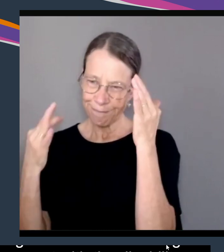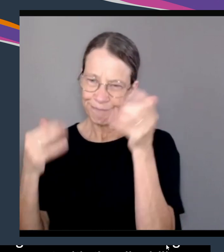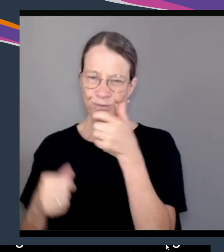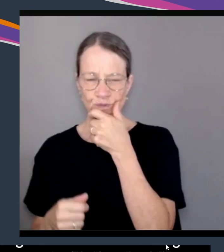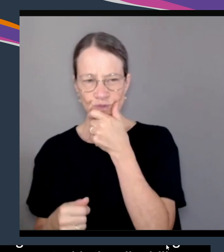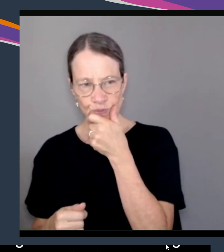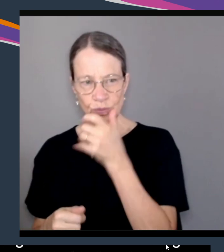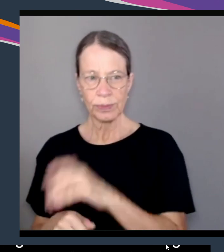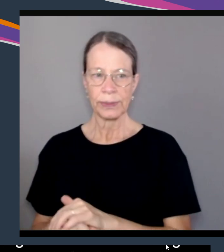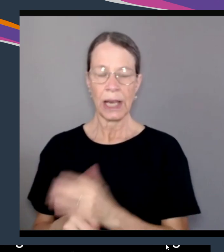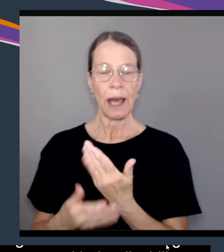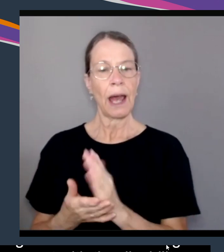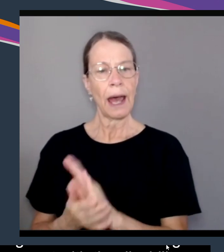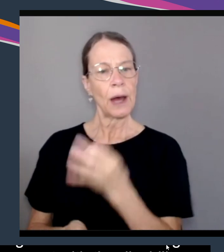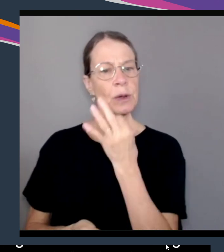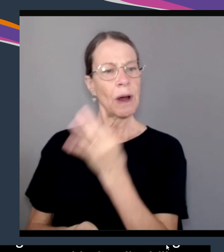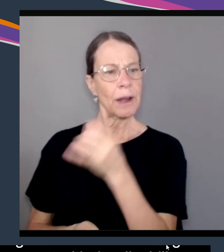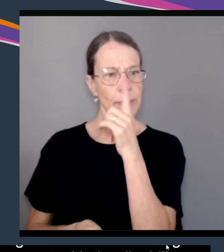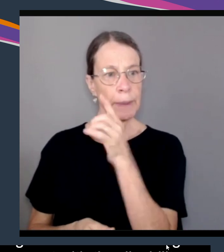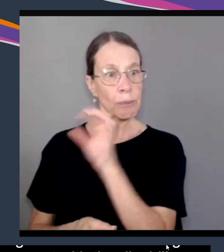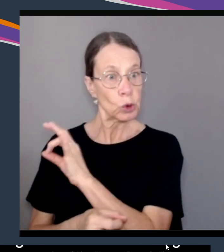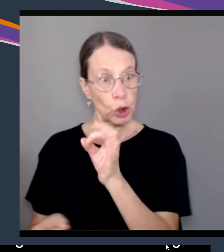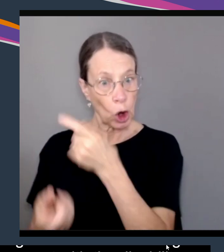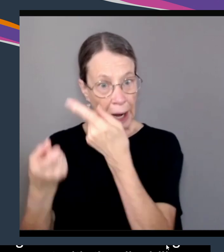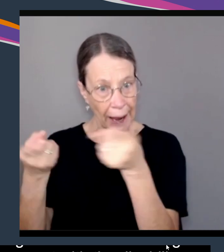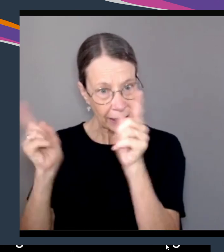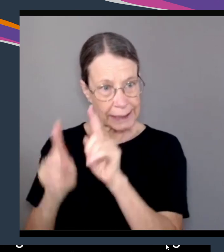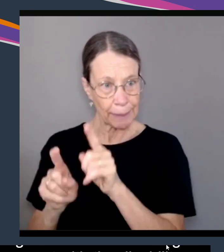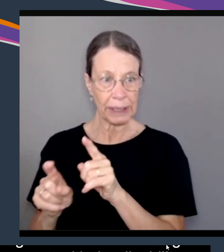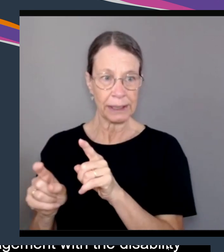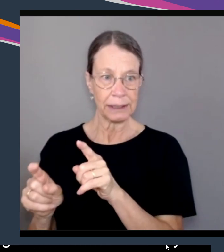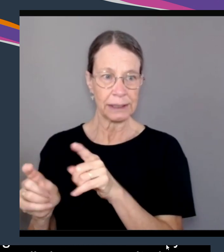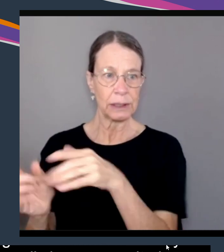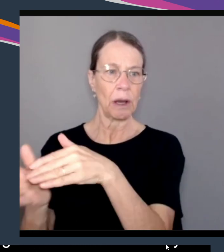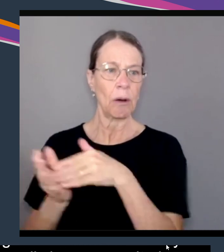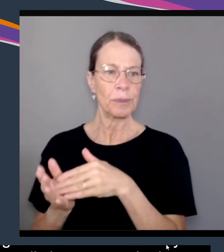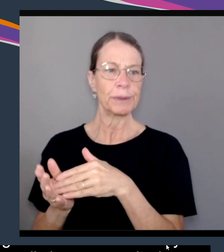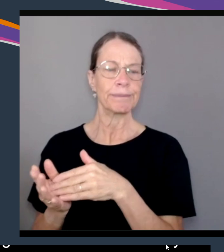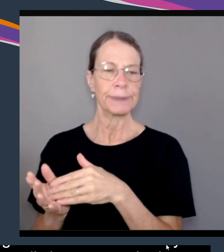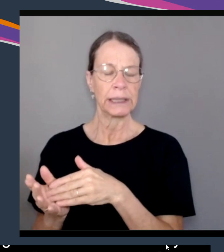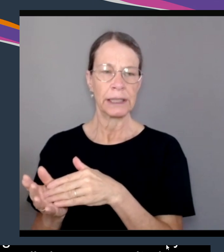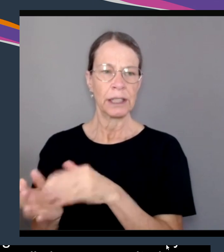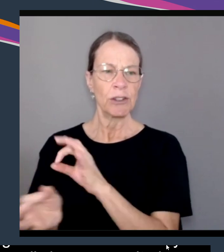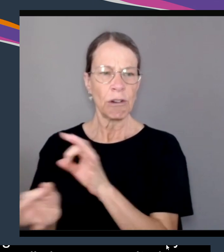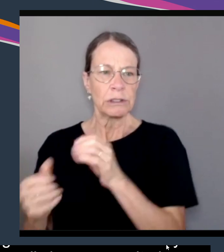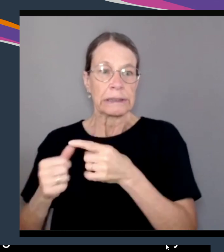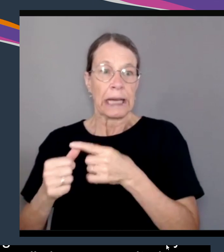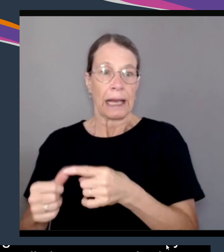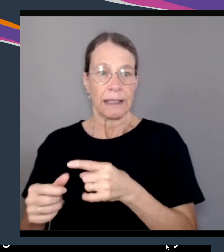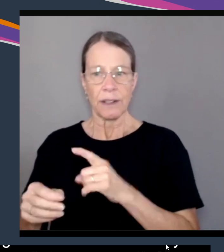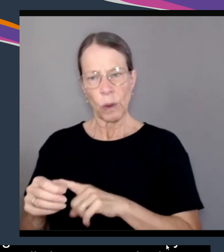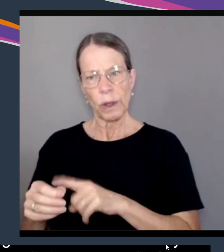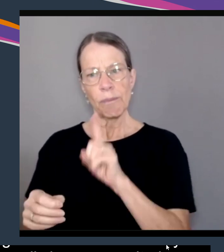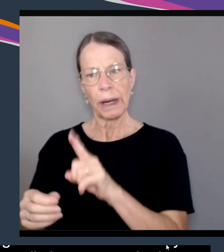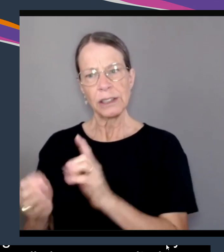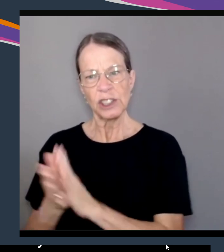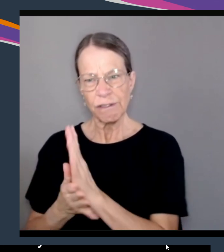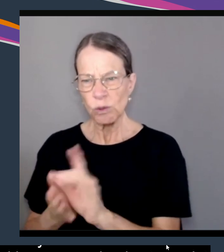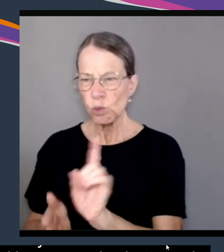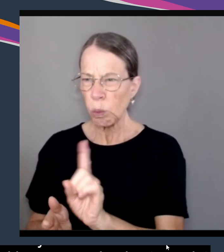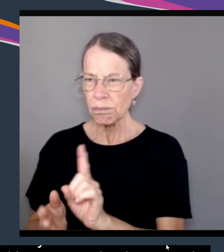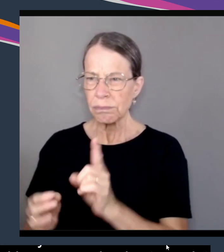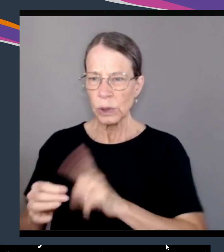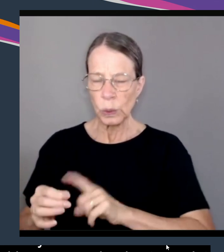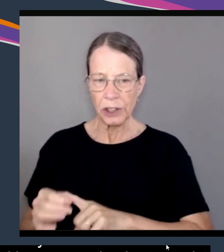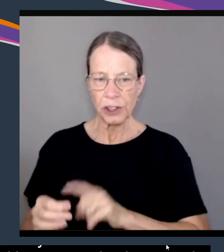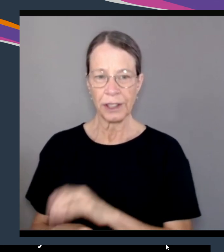asking non-academics to assist them in defining the questions that they'll need to answer as part of their work. I should acknowledge that Mary is also very busy on